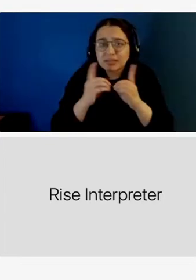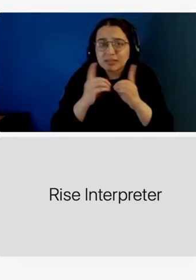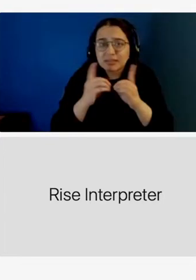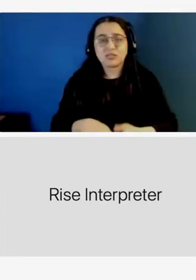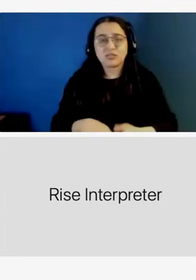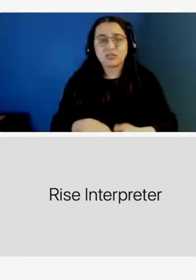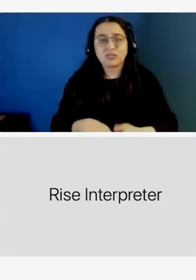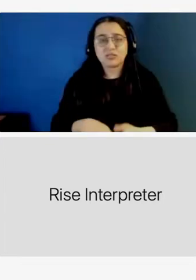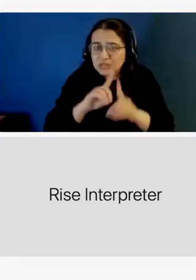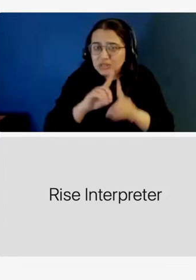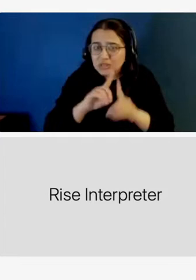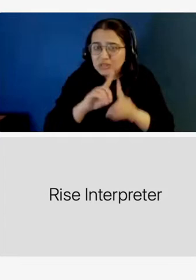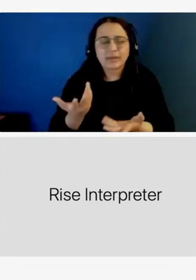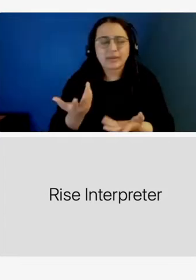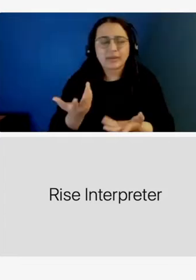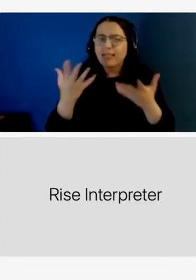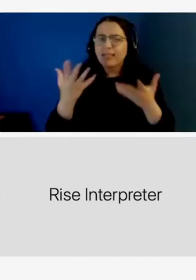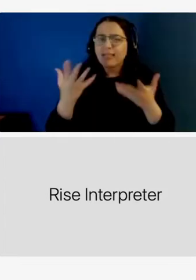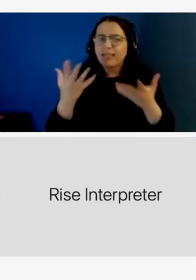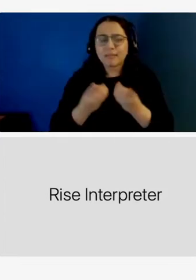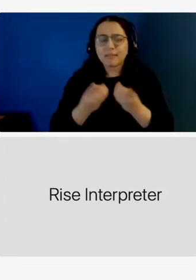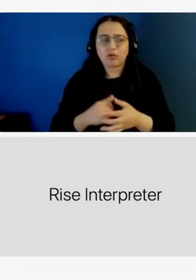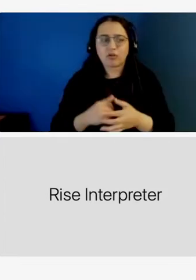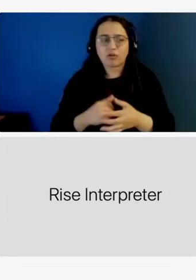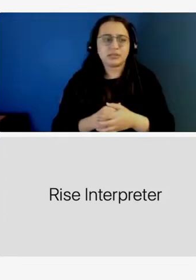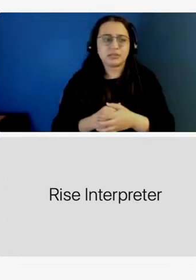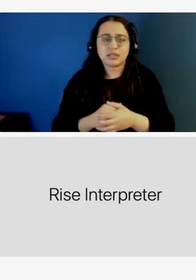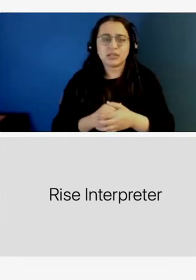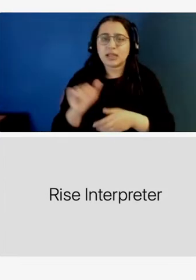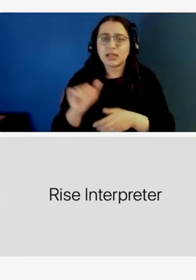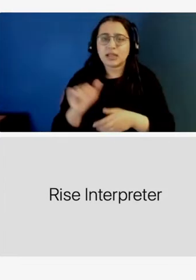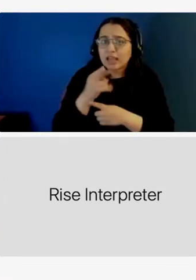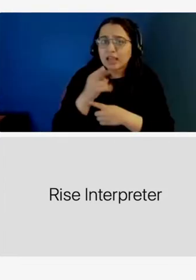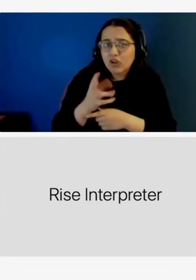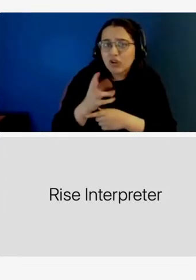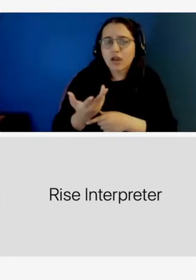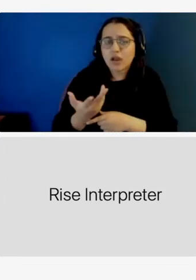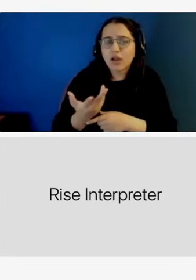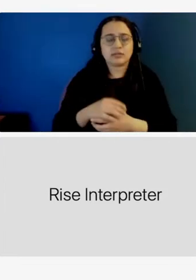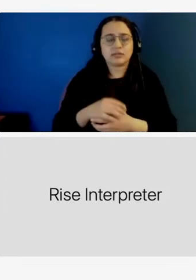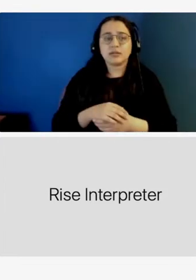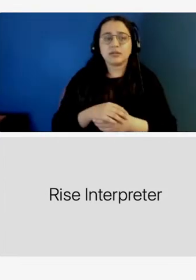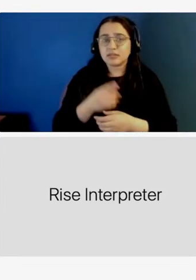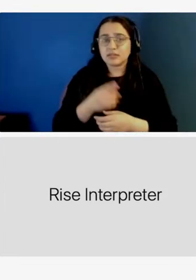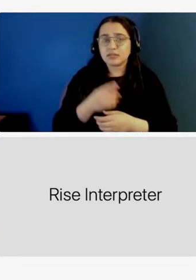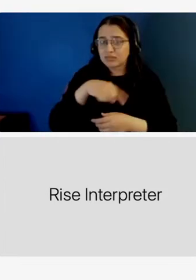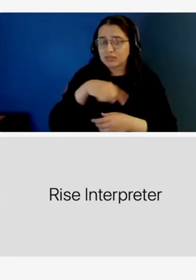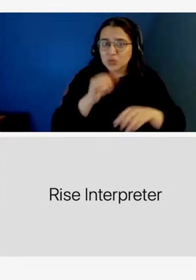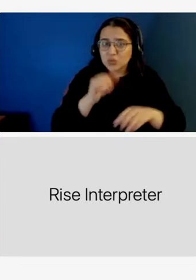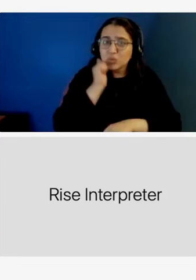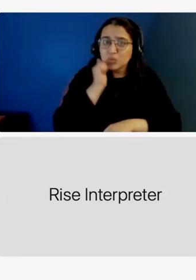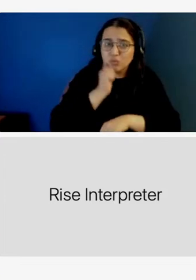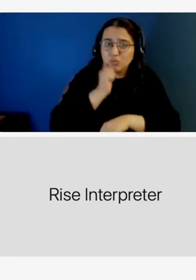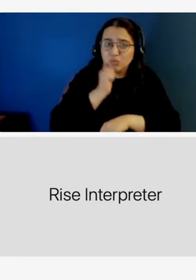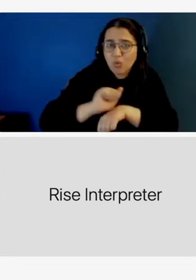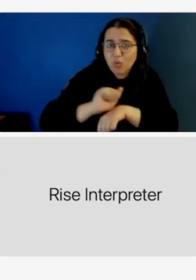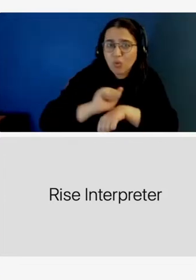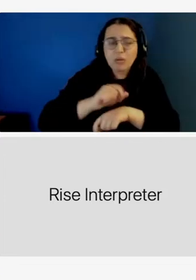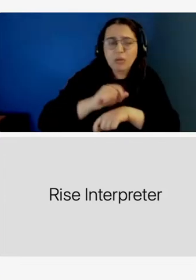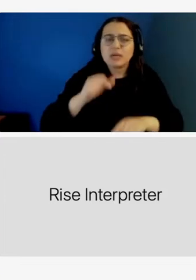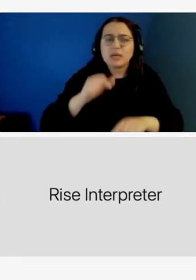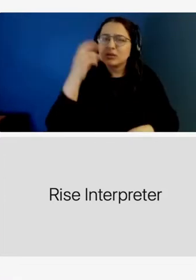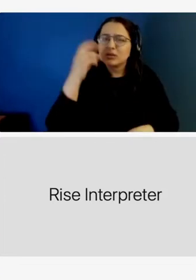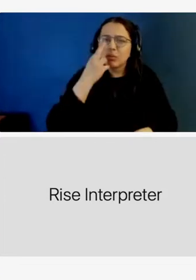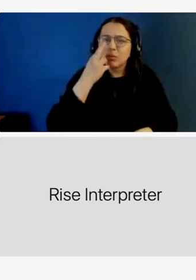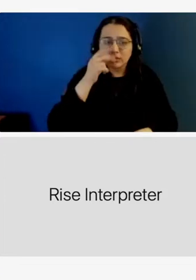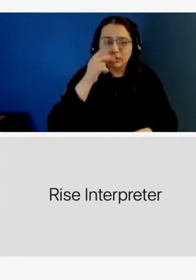HR, okay, they're doing their work every day and they don't realize what they're doing is for the kids. And they